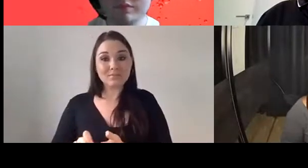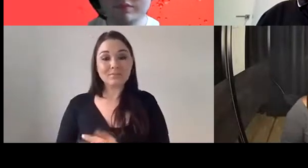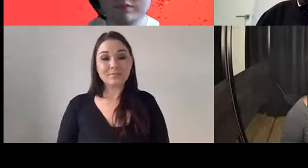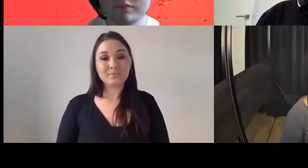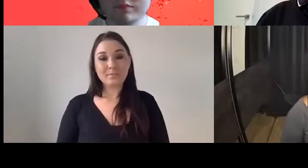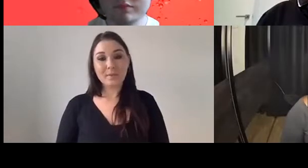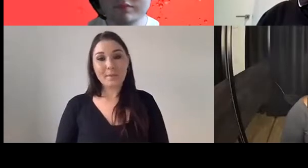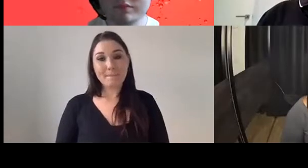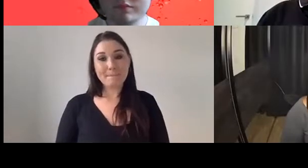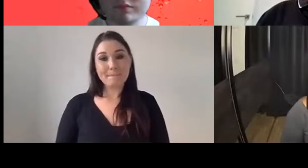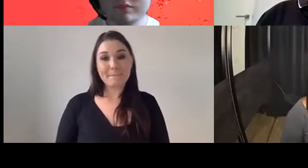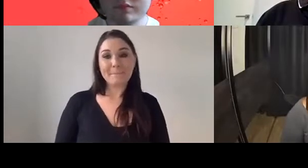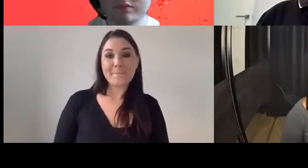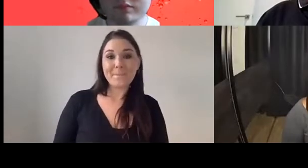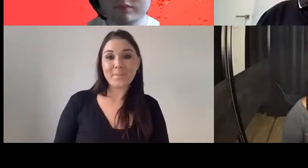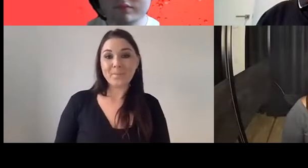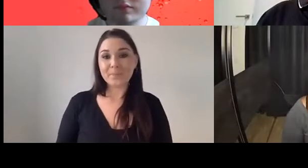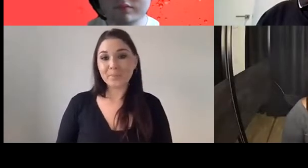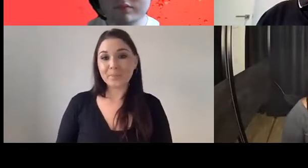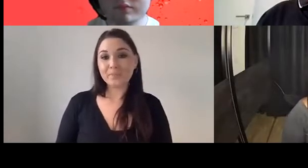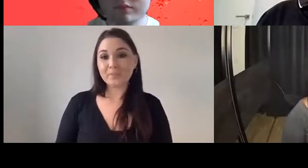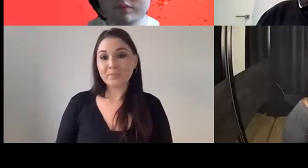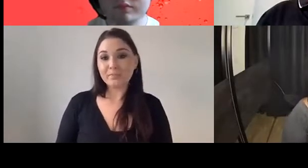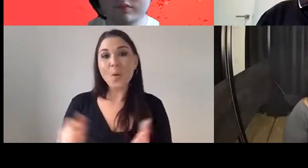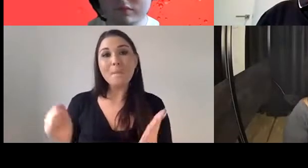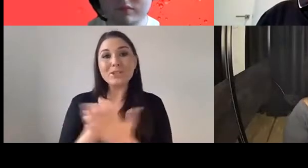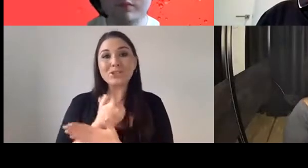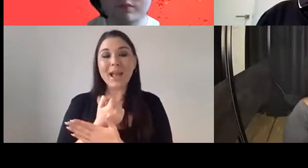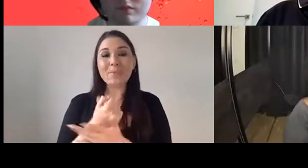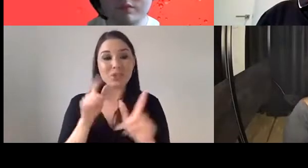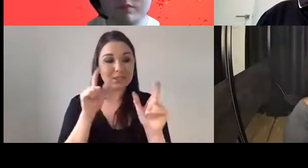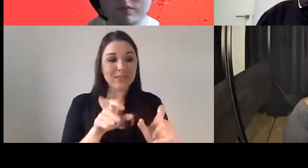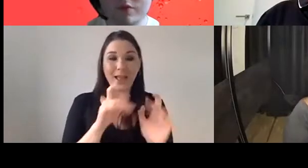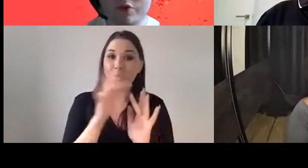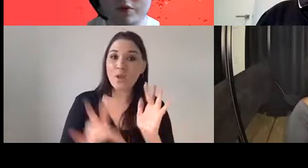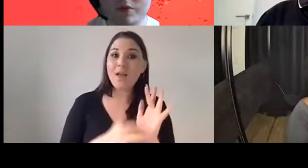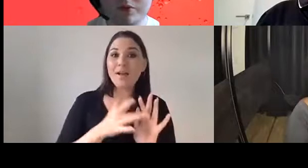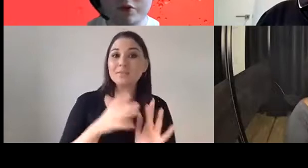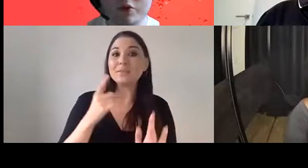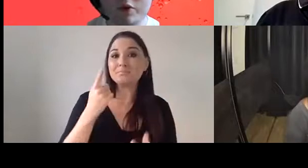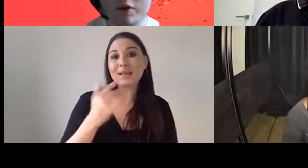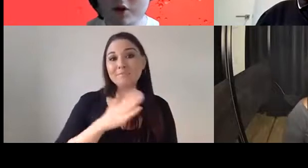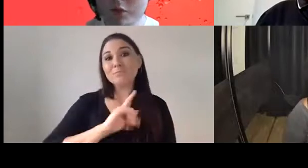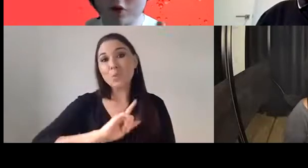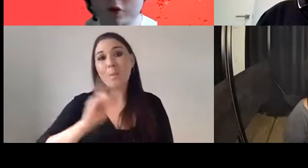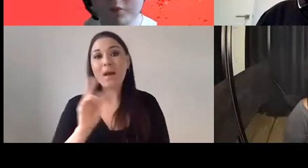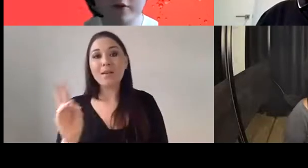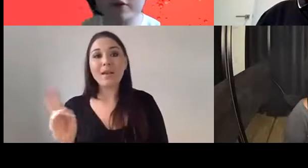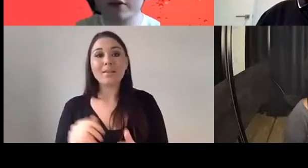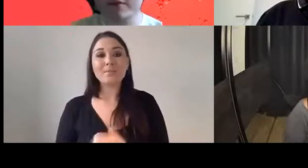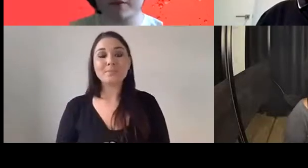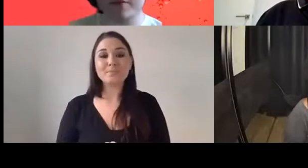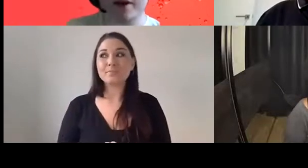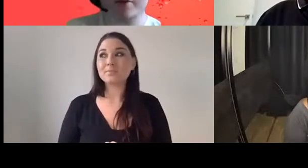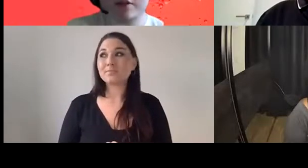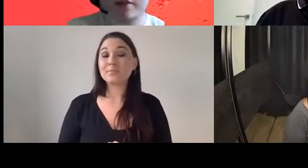of the advantages that we gained, and that would be a shame. Yeah, For sure, for sure. And what are your